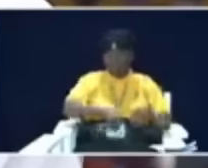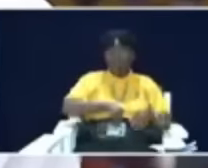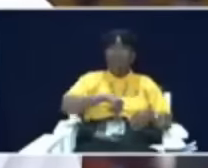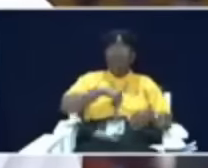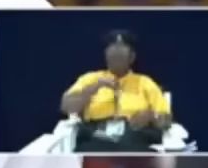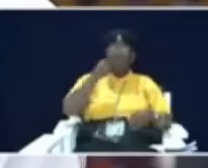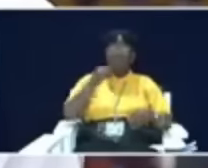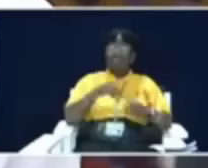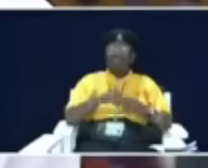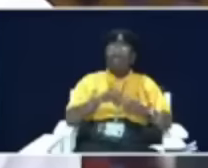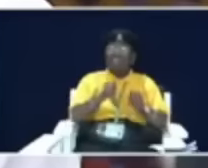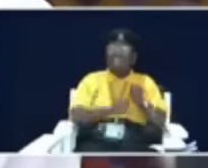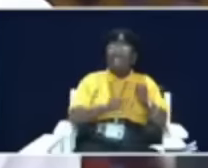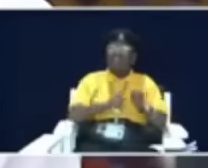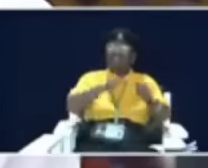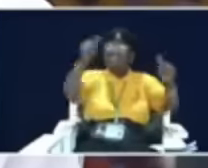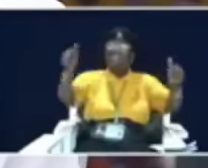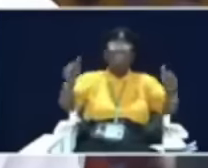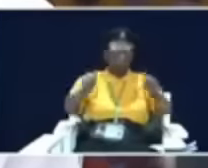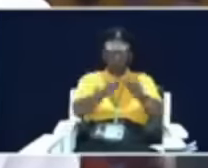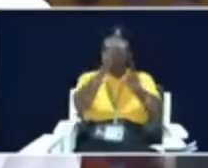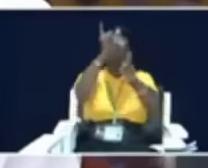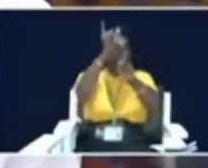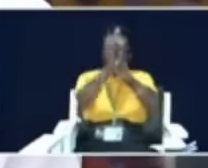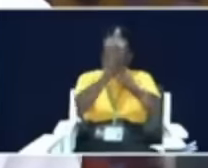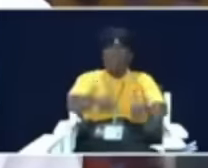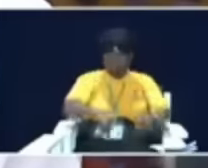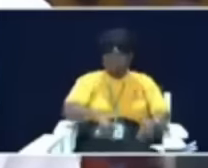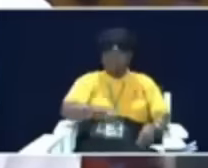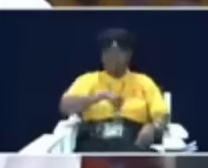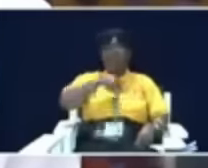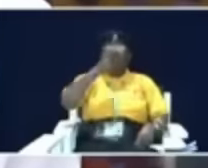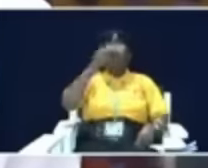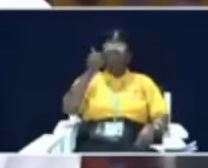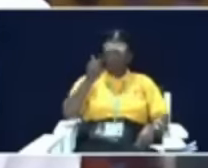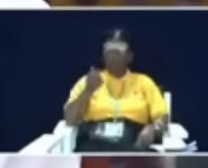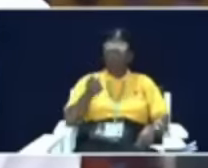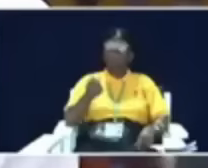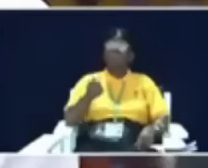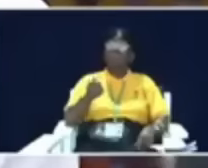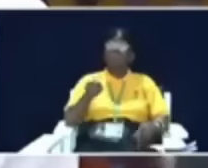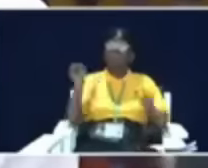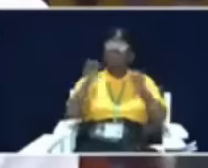In every area, just proud. And then there's nothing to show for the pride.